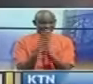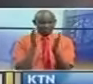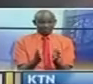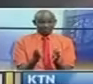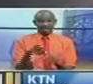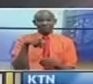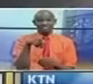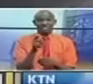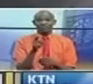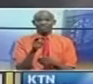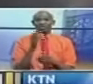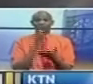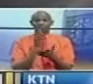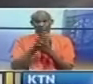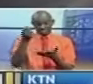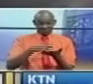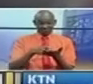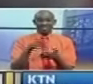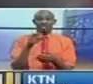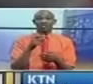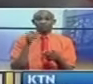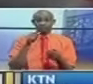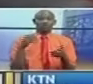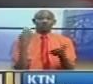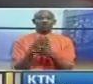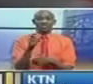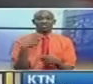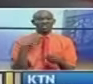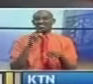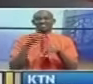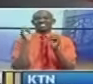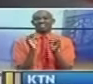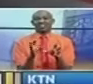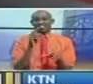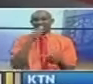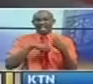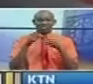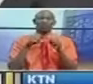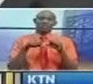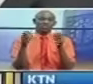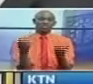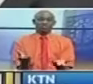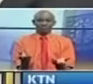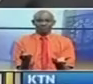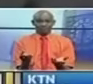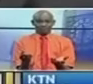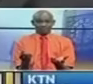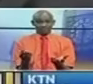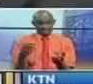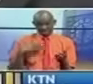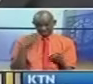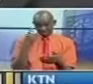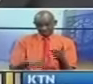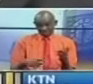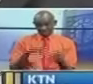who is not the one whose action you are seeking to stop, then it really is of no effect because that action will still continue. Sources say some